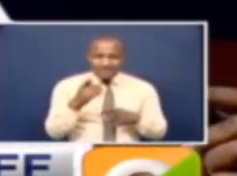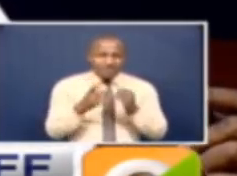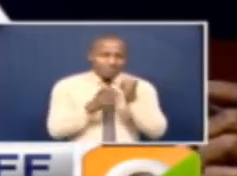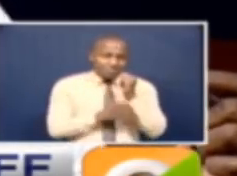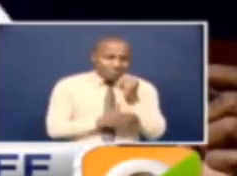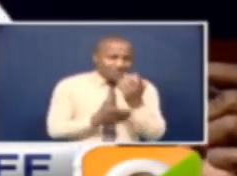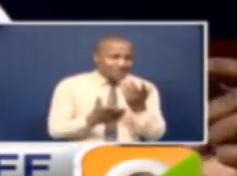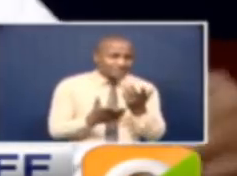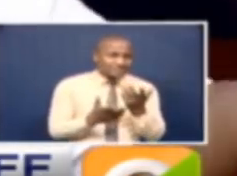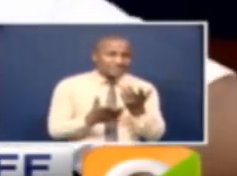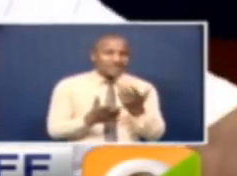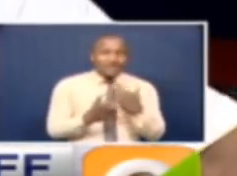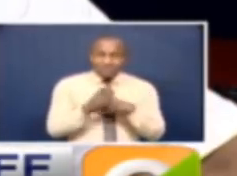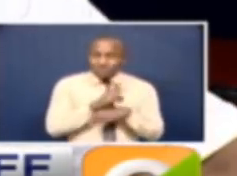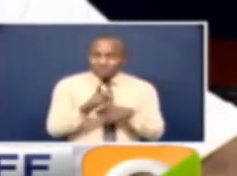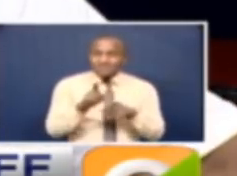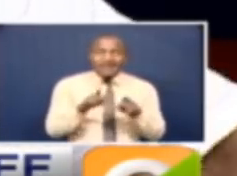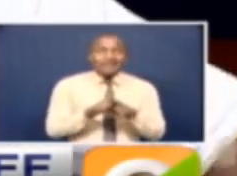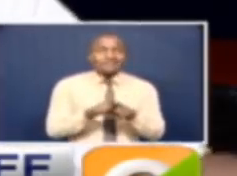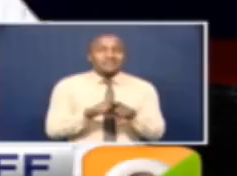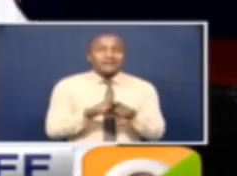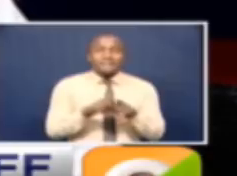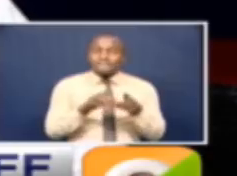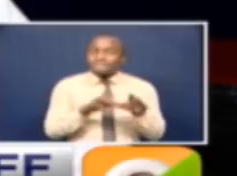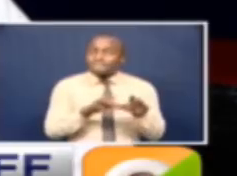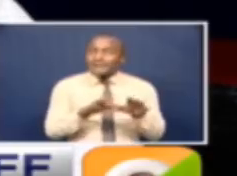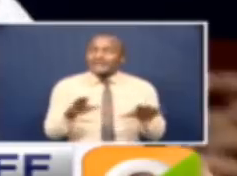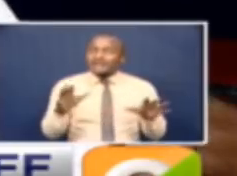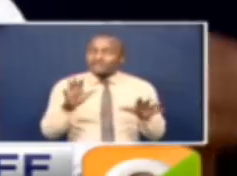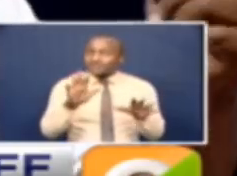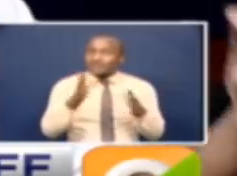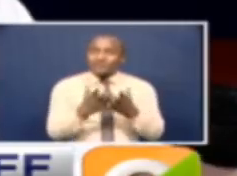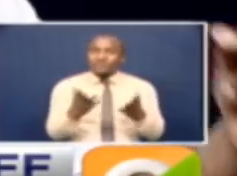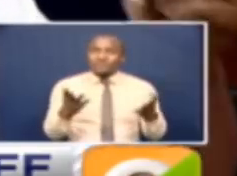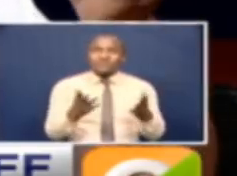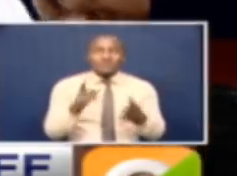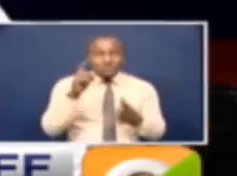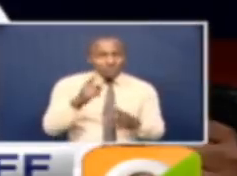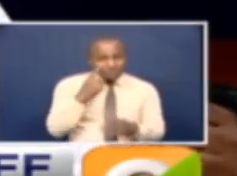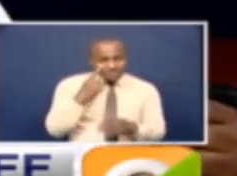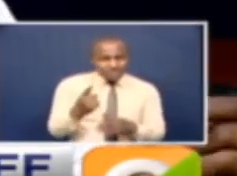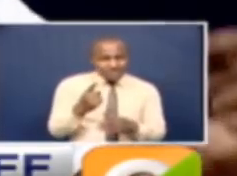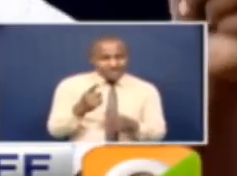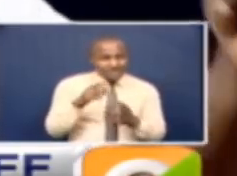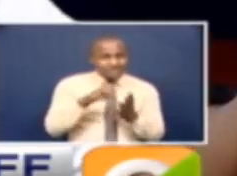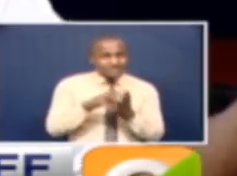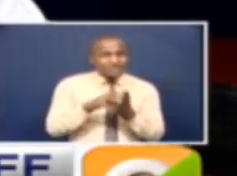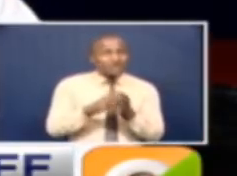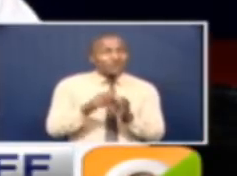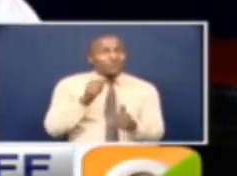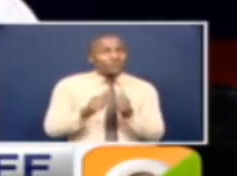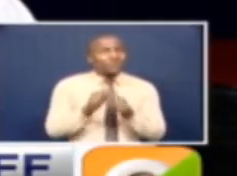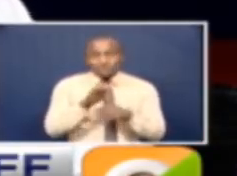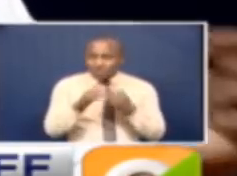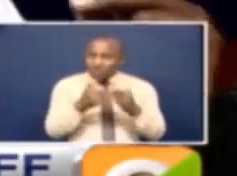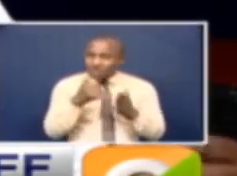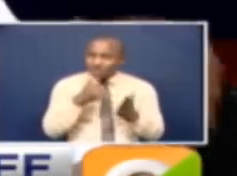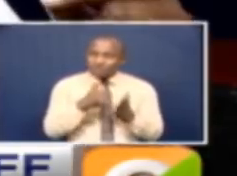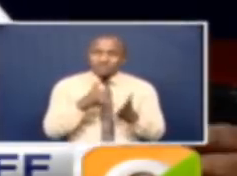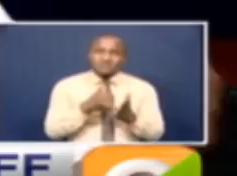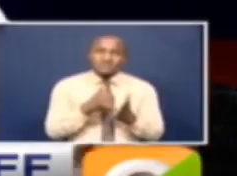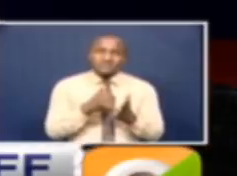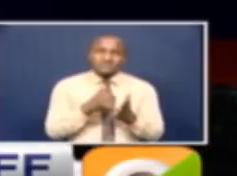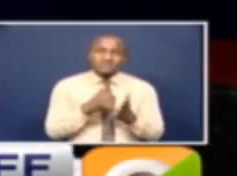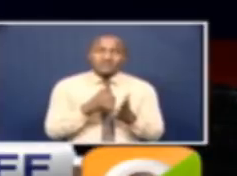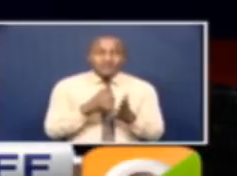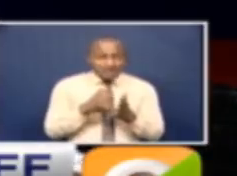them as a market for their goods. We've got to look at a state that is all inclusive. What is